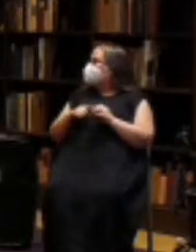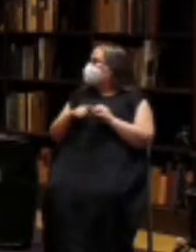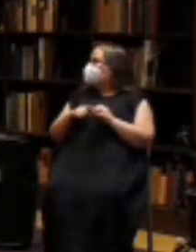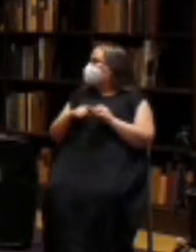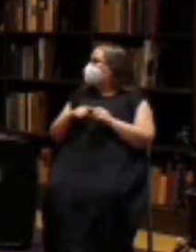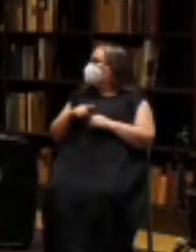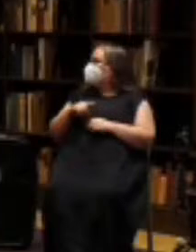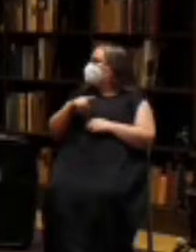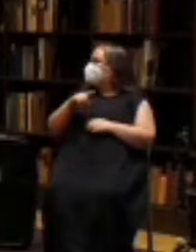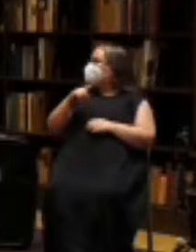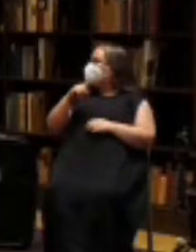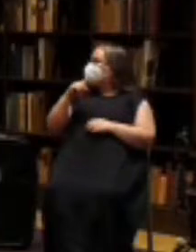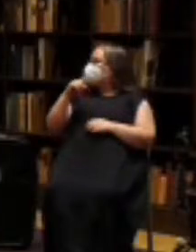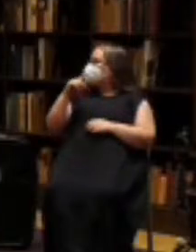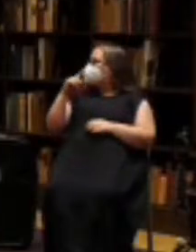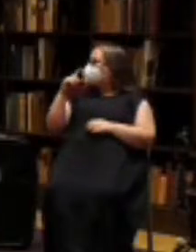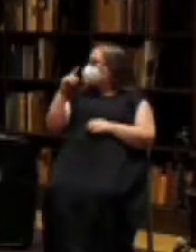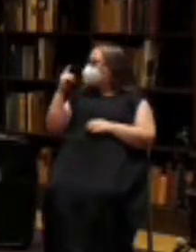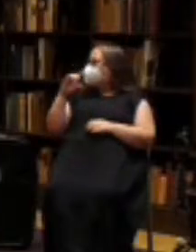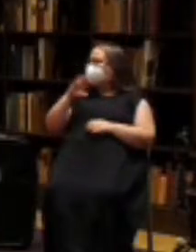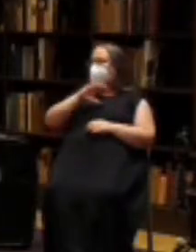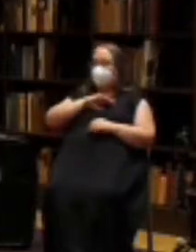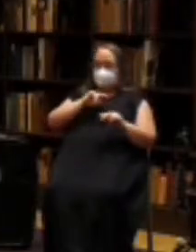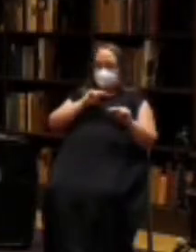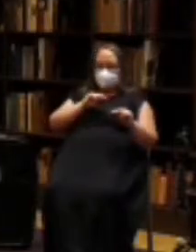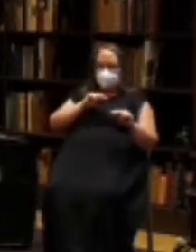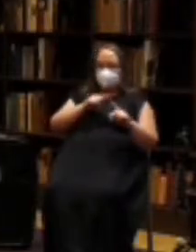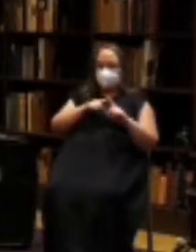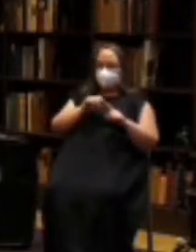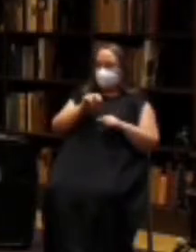memos indicate one. Yes. Is